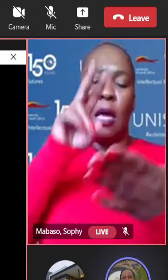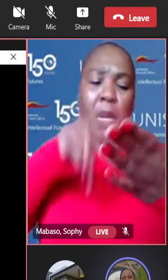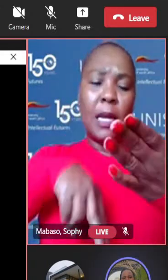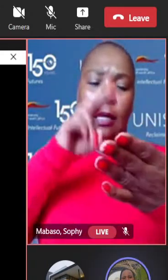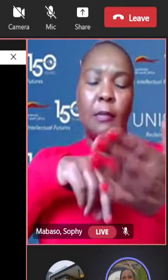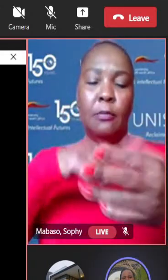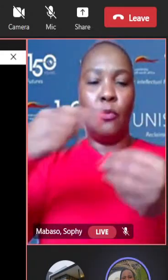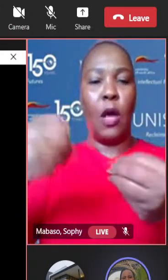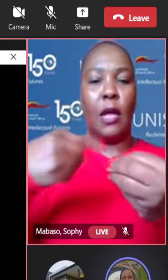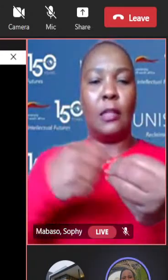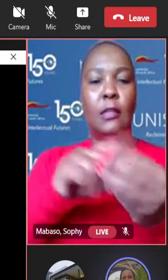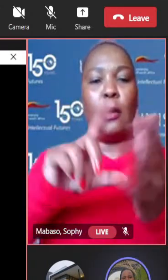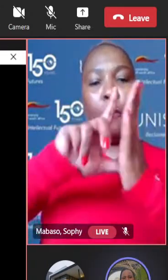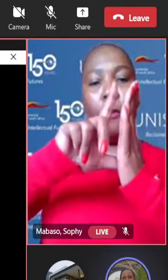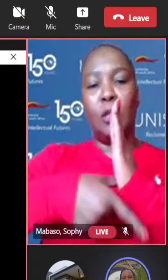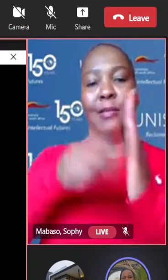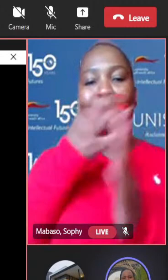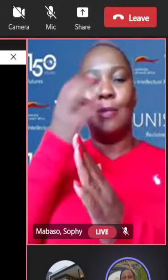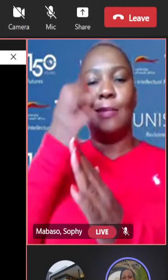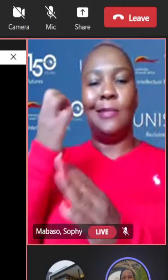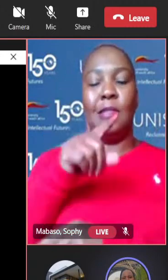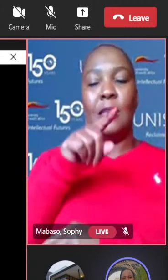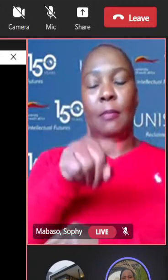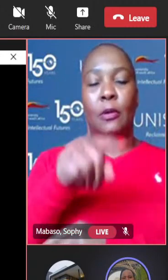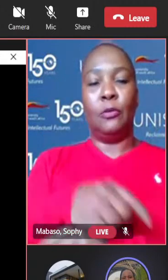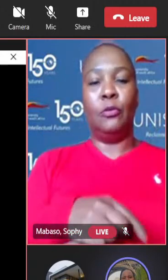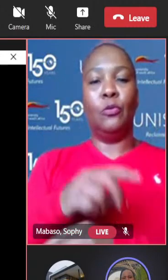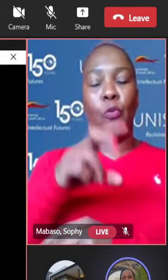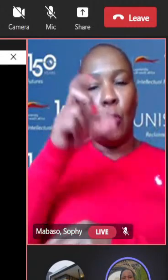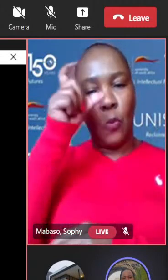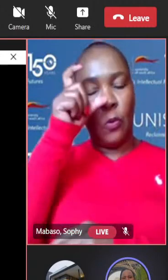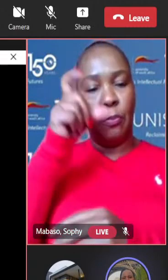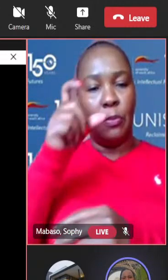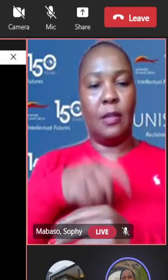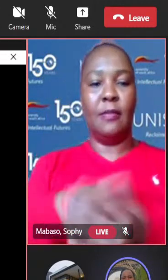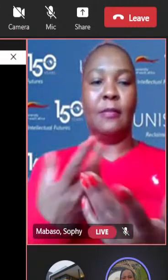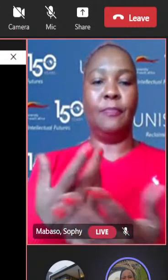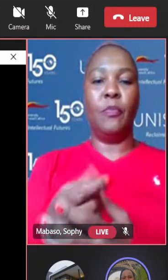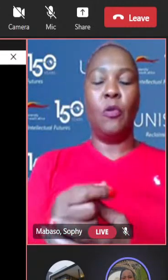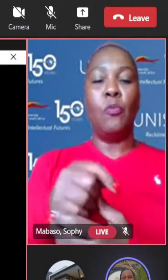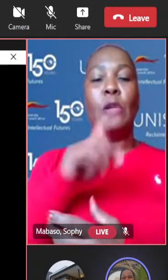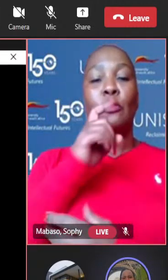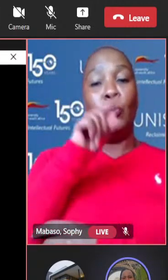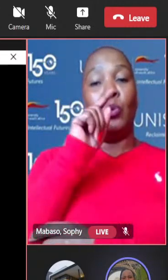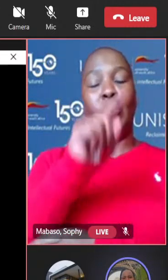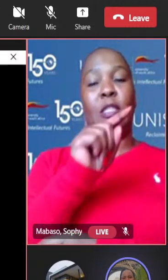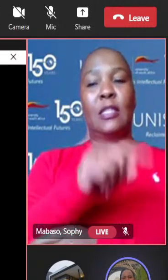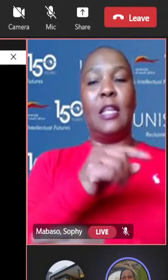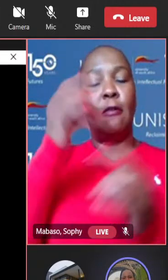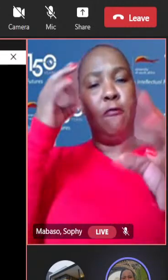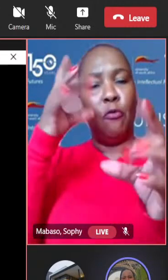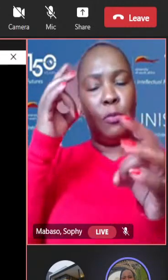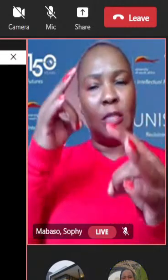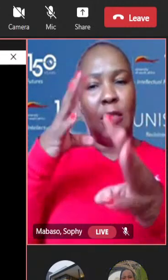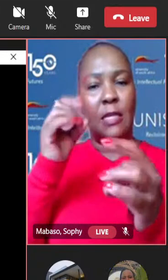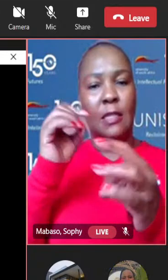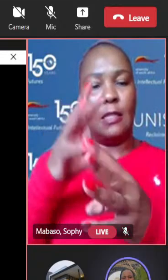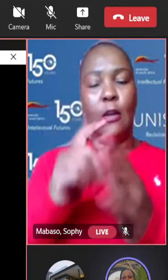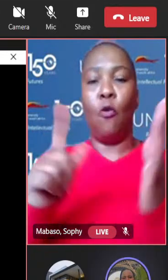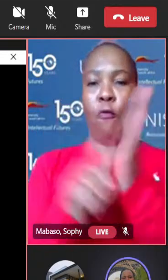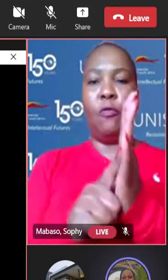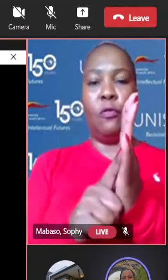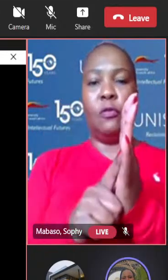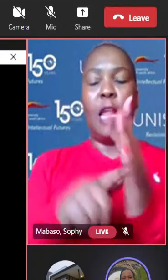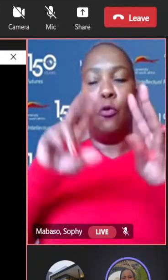and plagiarism is all about. You must use the information ethically for all your written assignments and research projects.